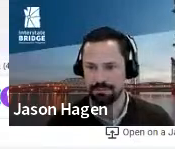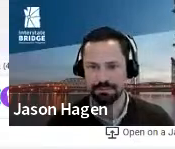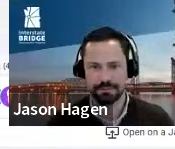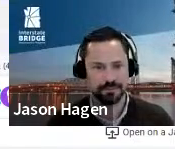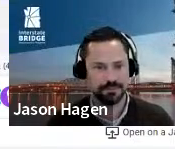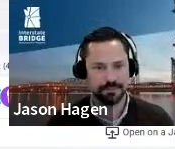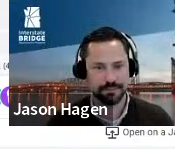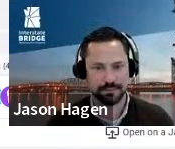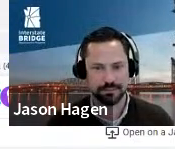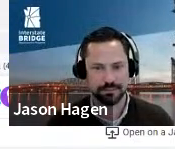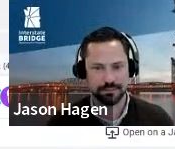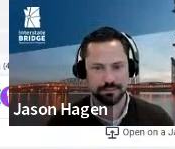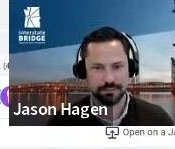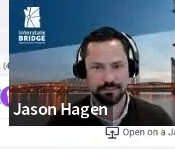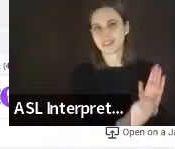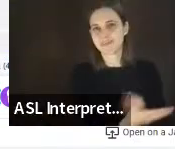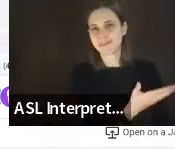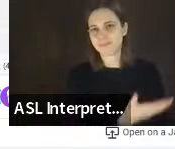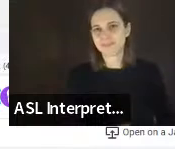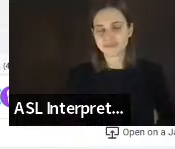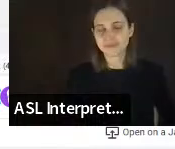here.